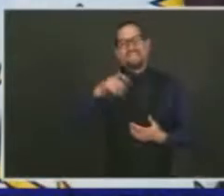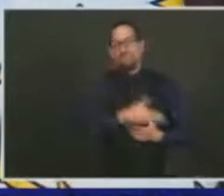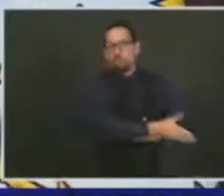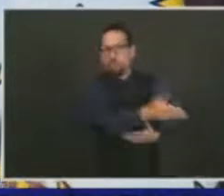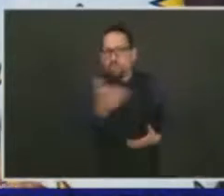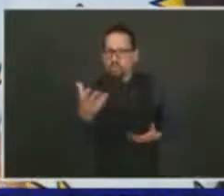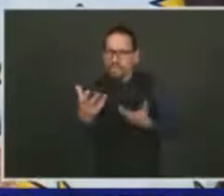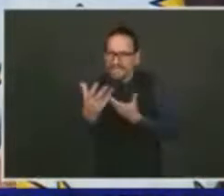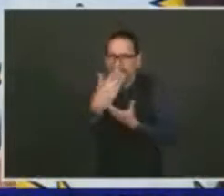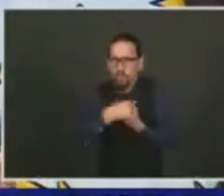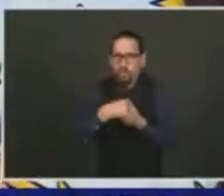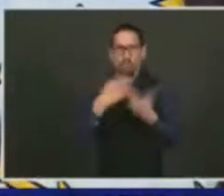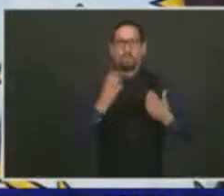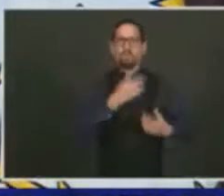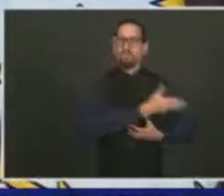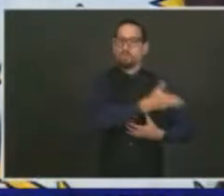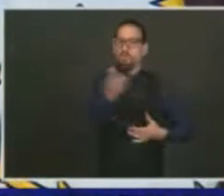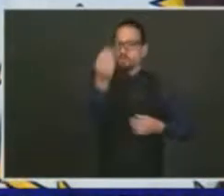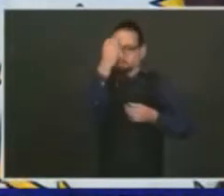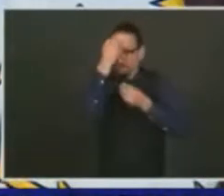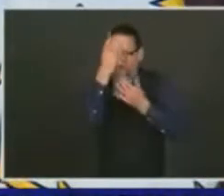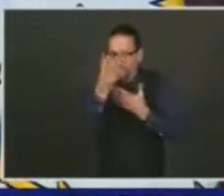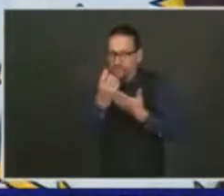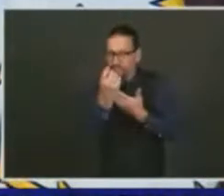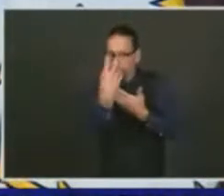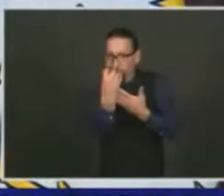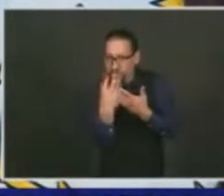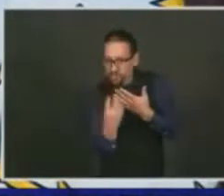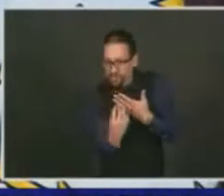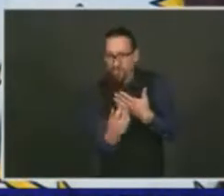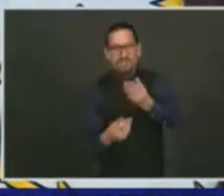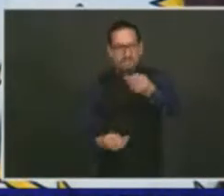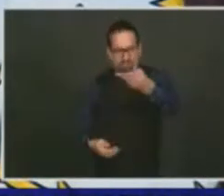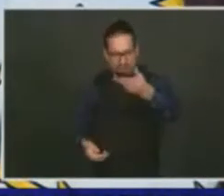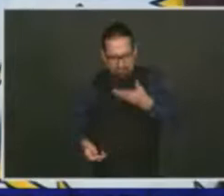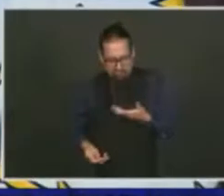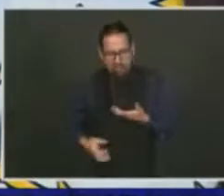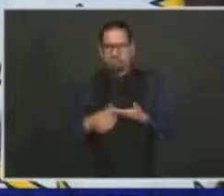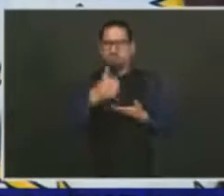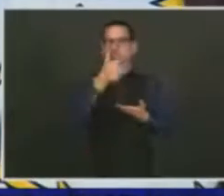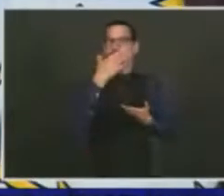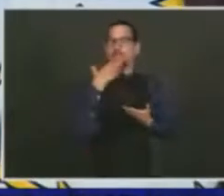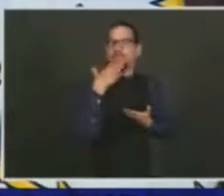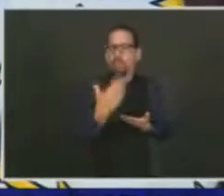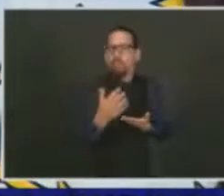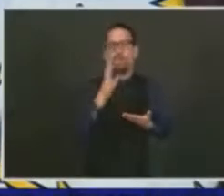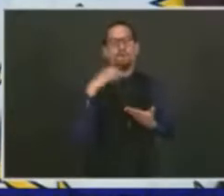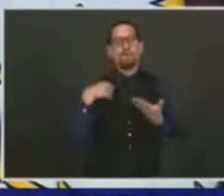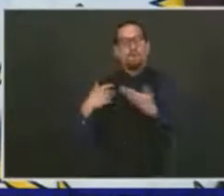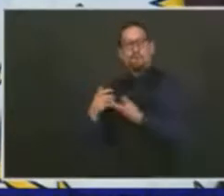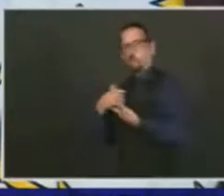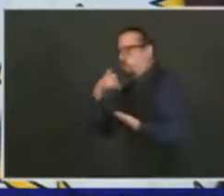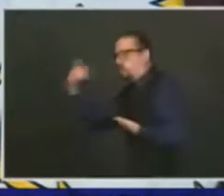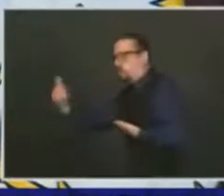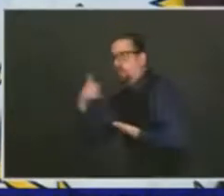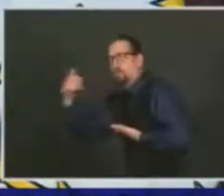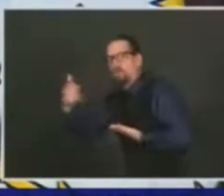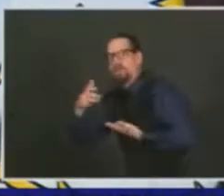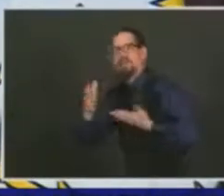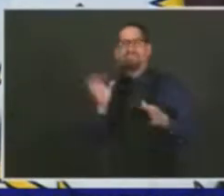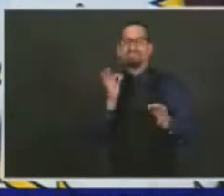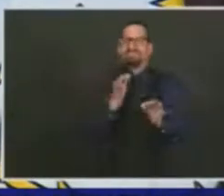engage, stay calm, be kind, and follow the rules. And that the simplest thing, if we ask